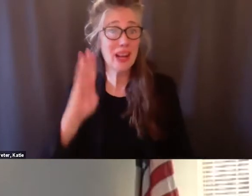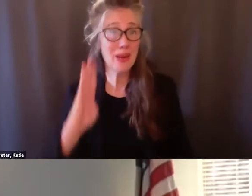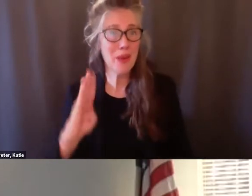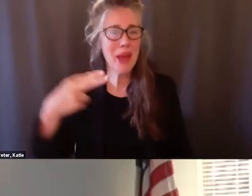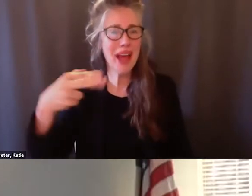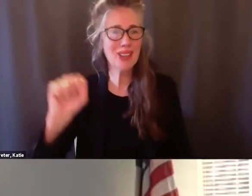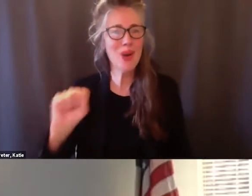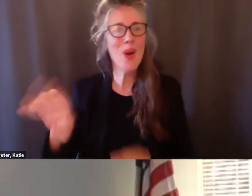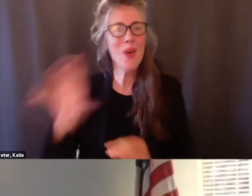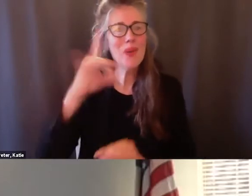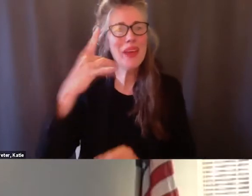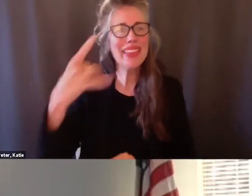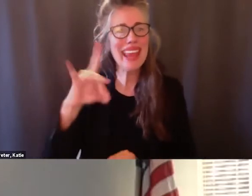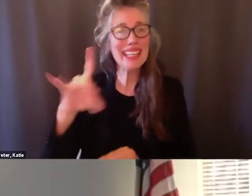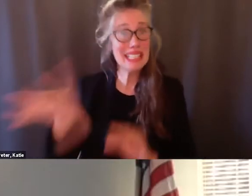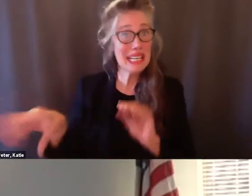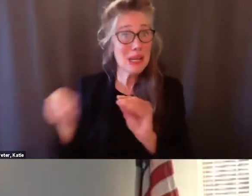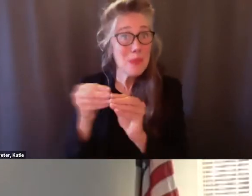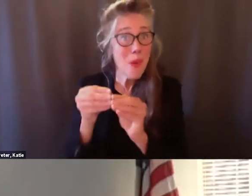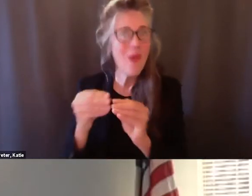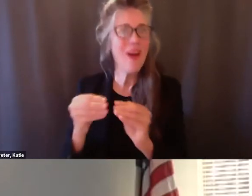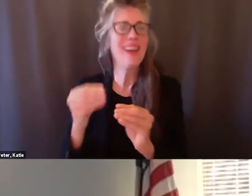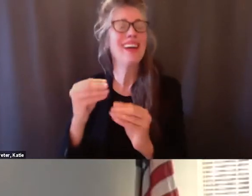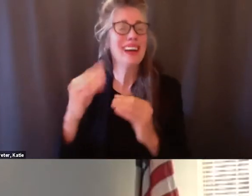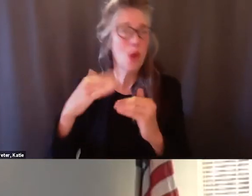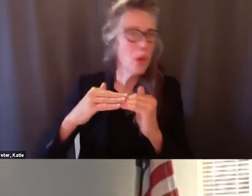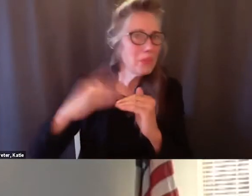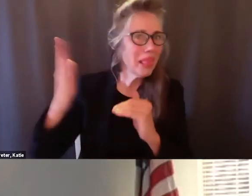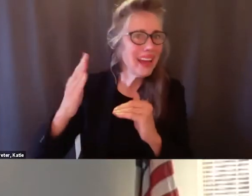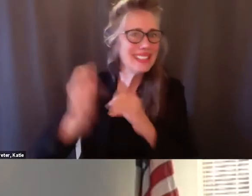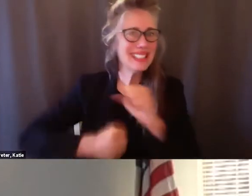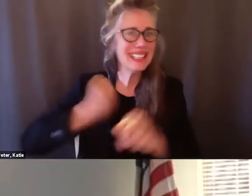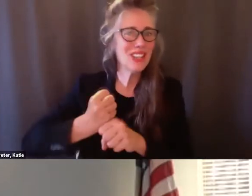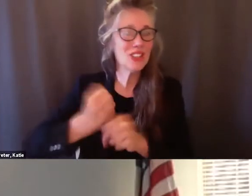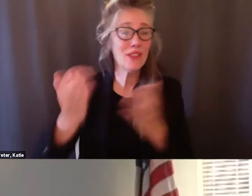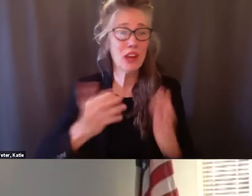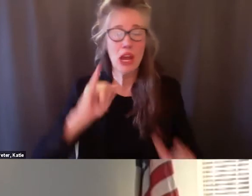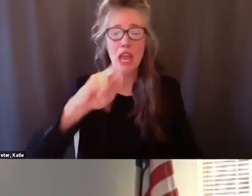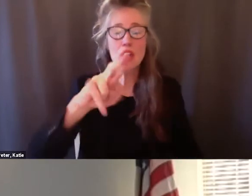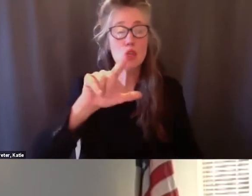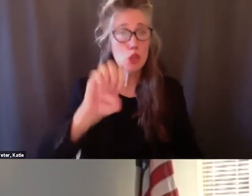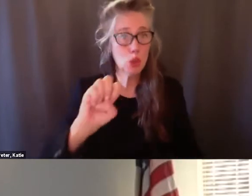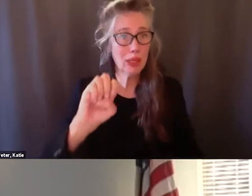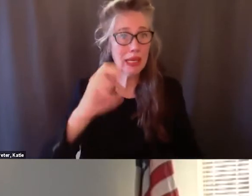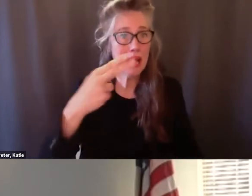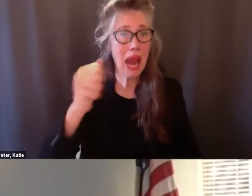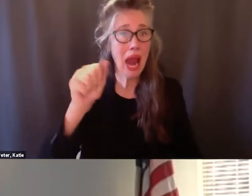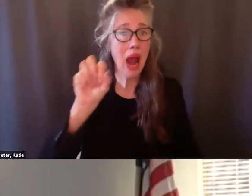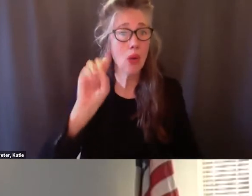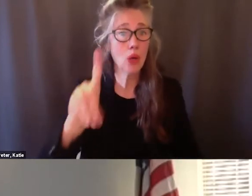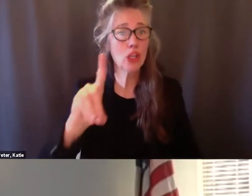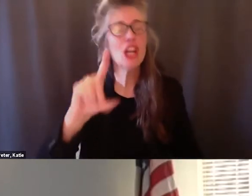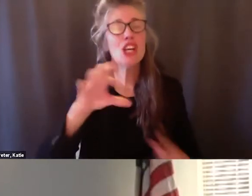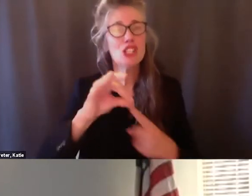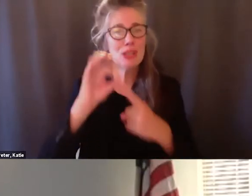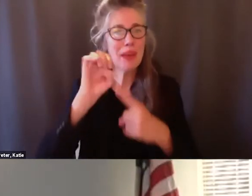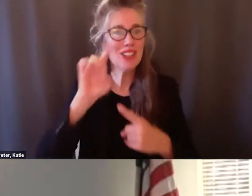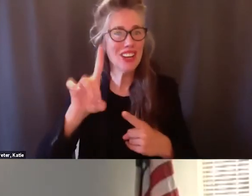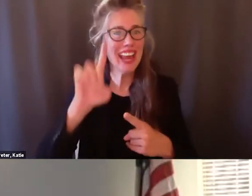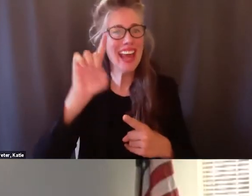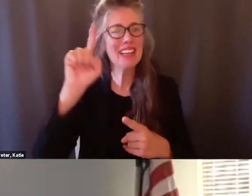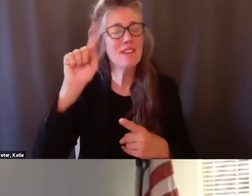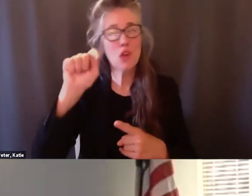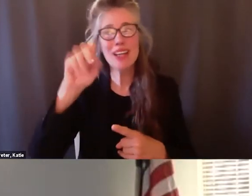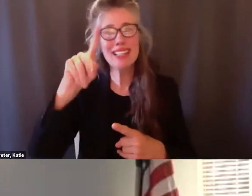18 plus years of service. Julie Howard, a special ed data specialist, 15 plus years